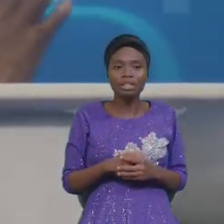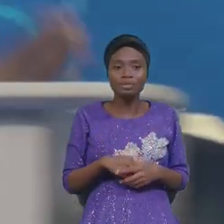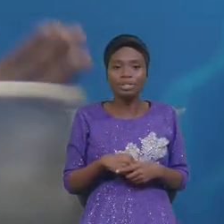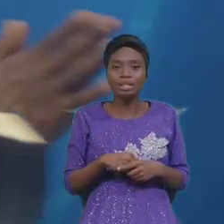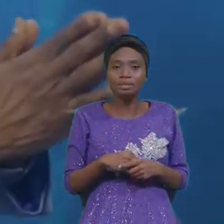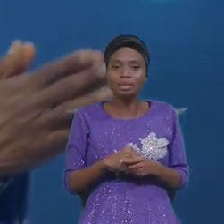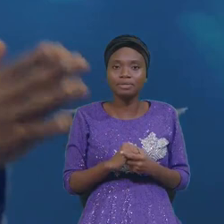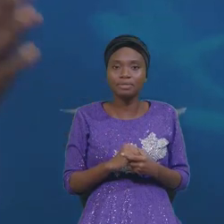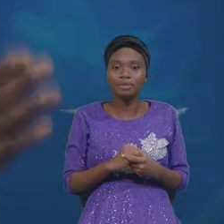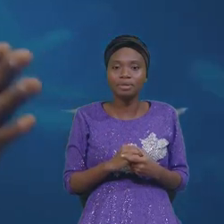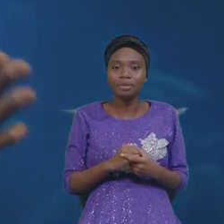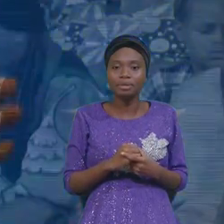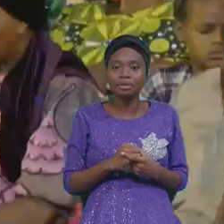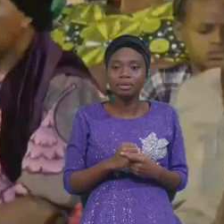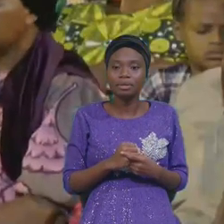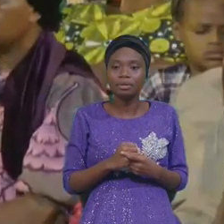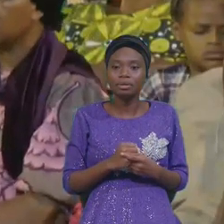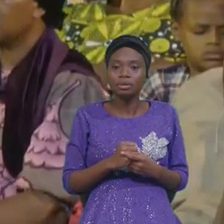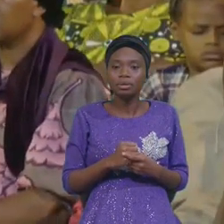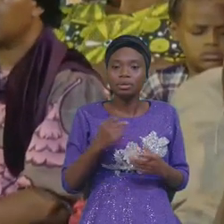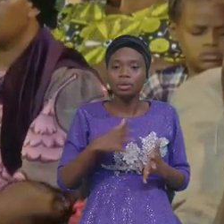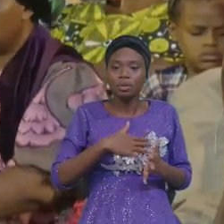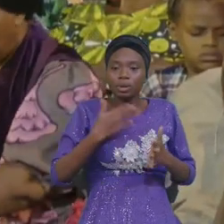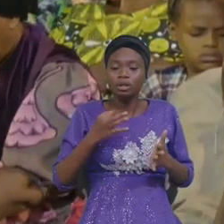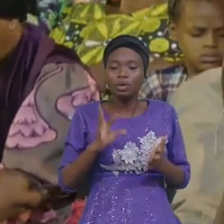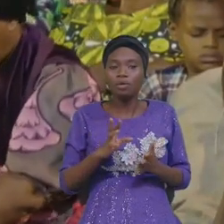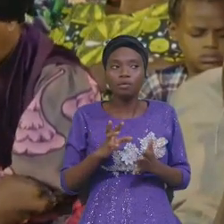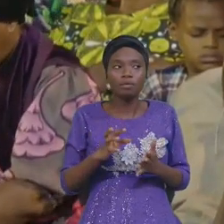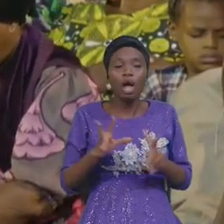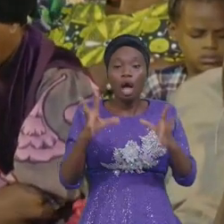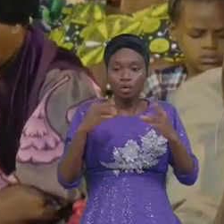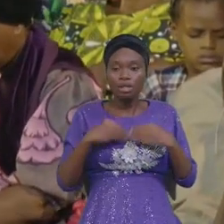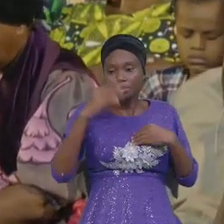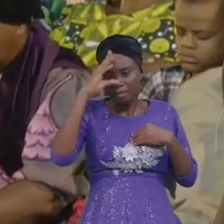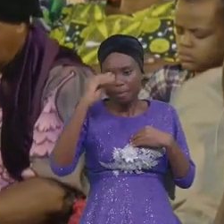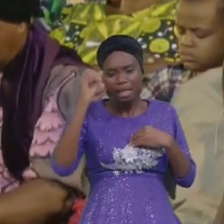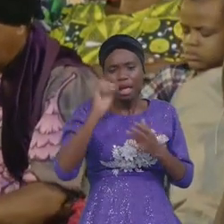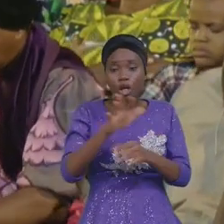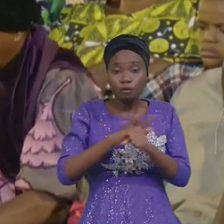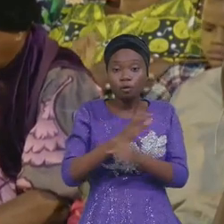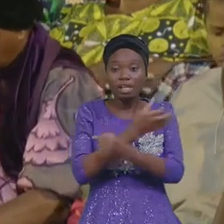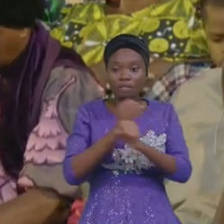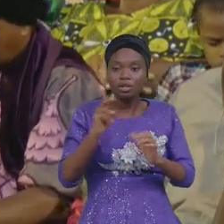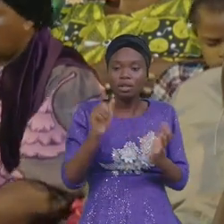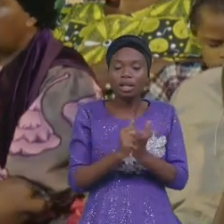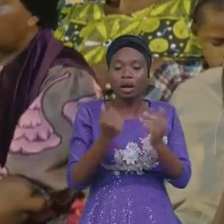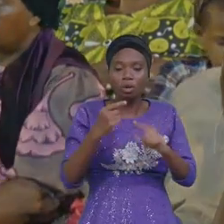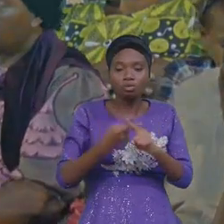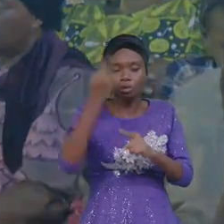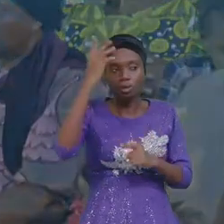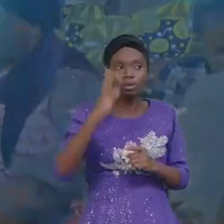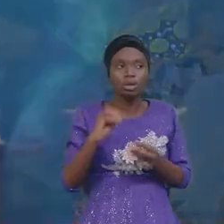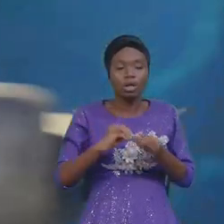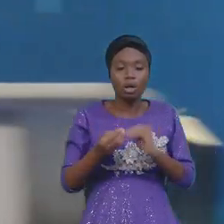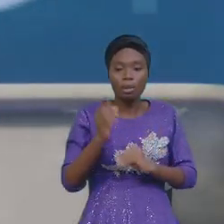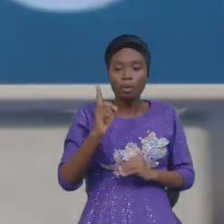is full salvation. The full salvation that comes from the Lord. Let's come to number one.